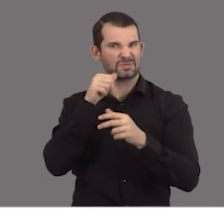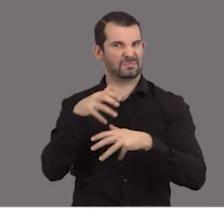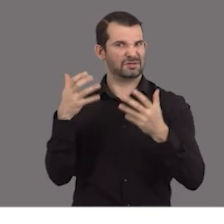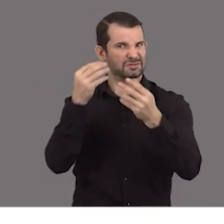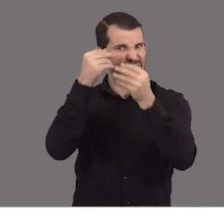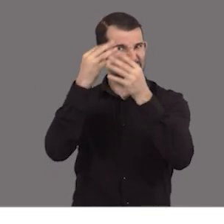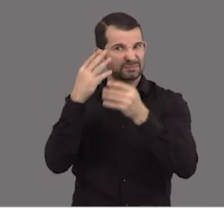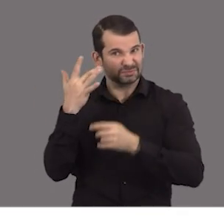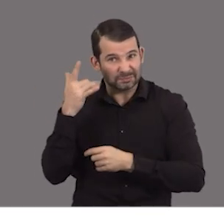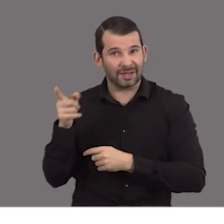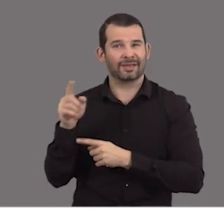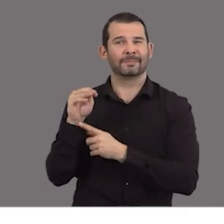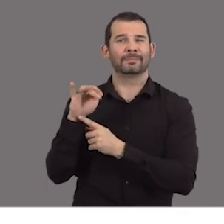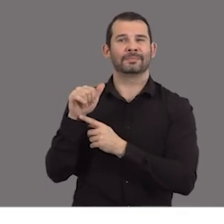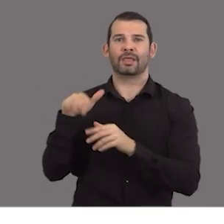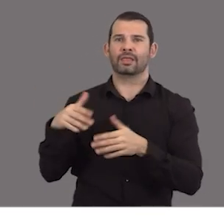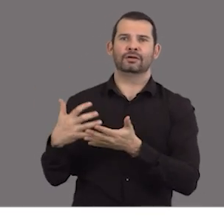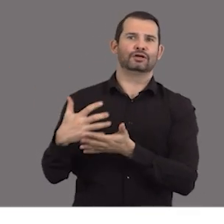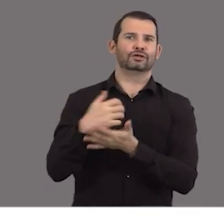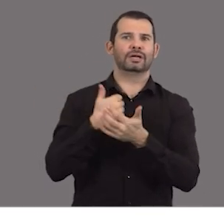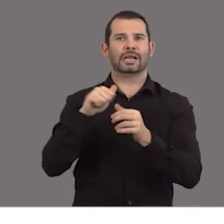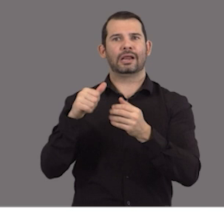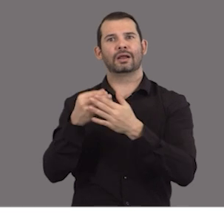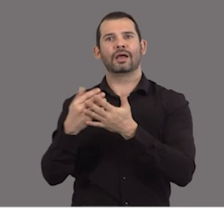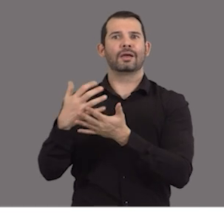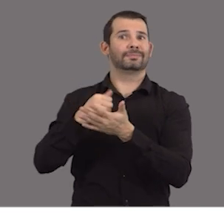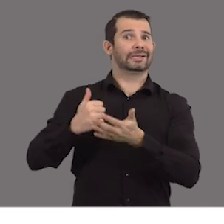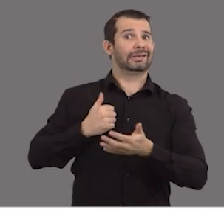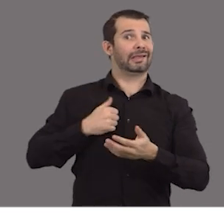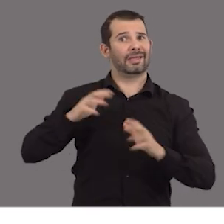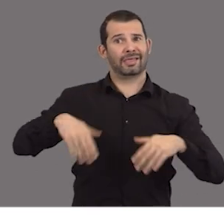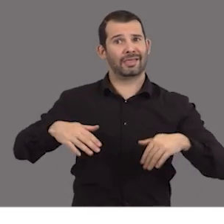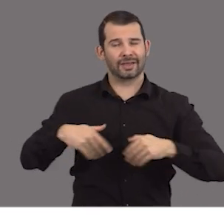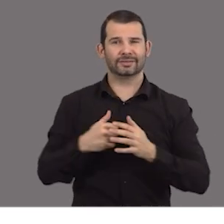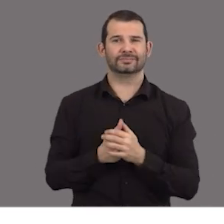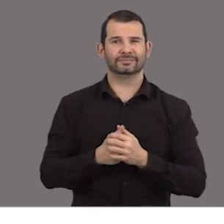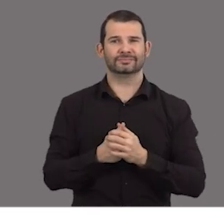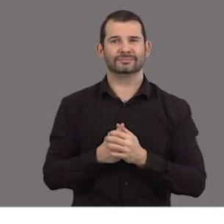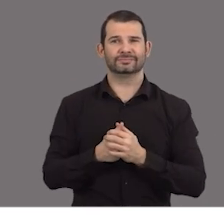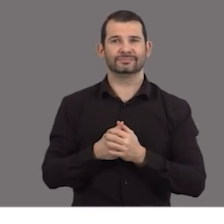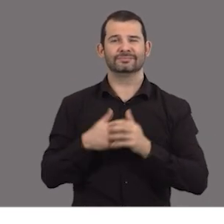There is not much information since Mia has not earned any income in Canada.